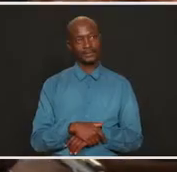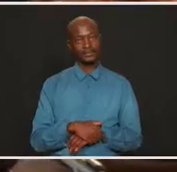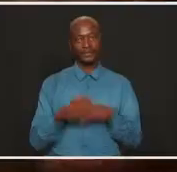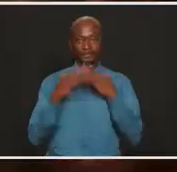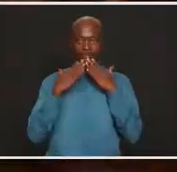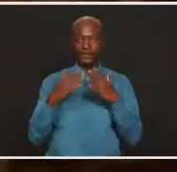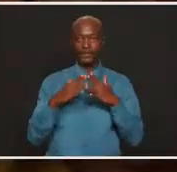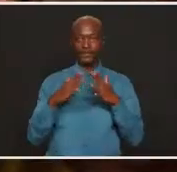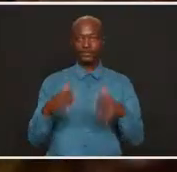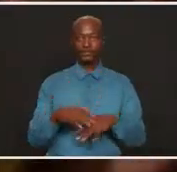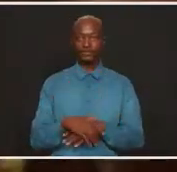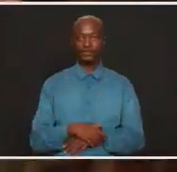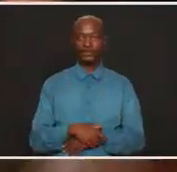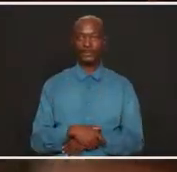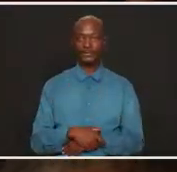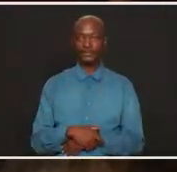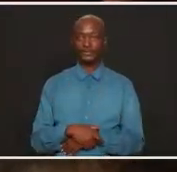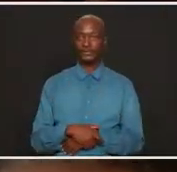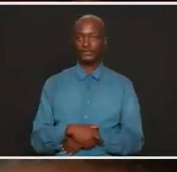thank you